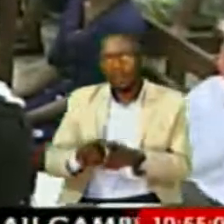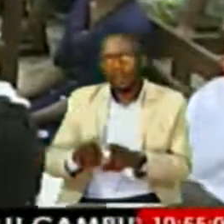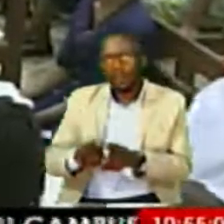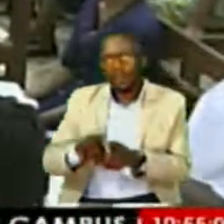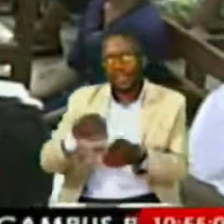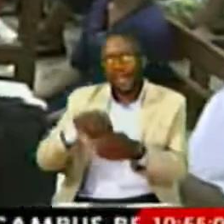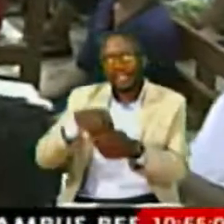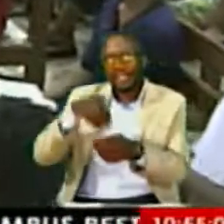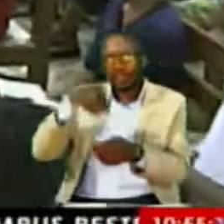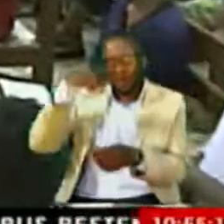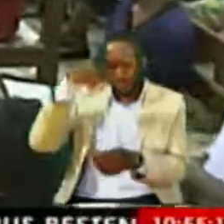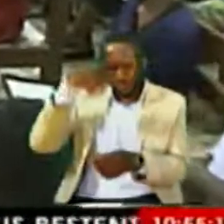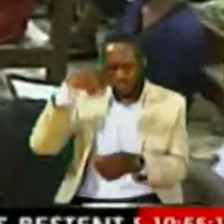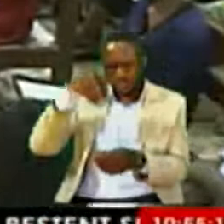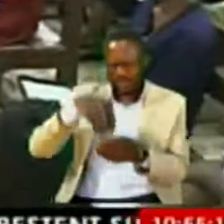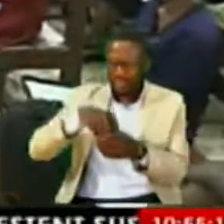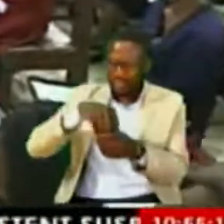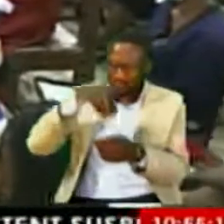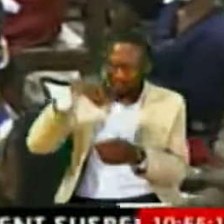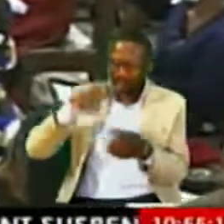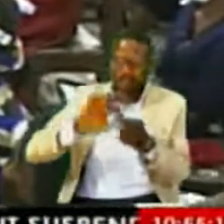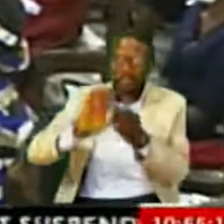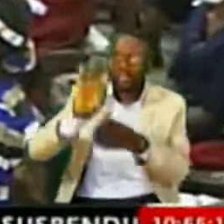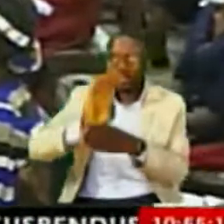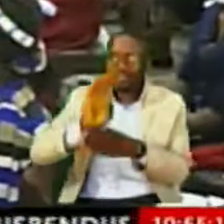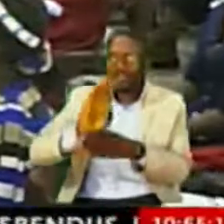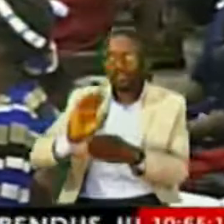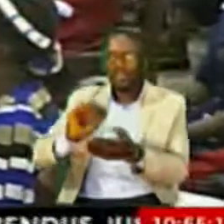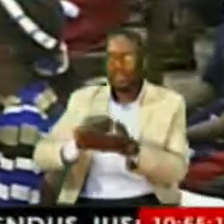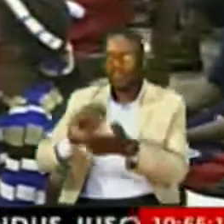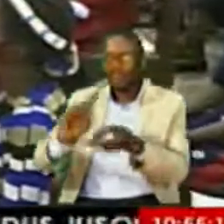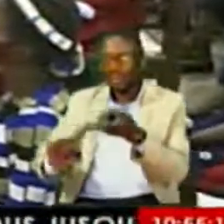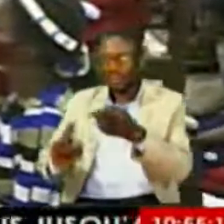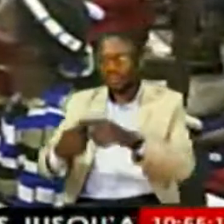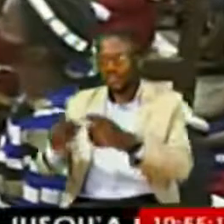Même là dehors. But also outside.